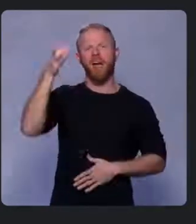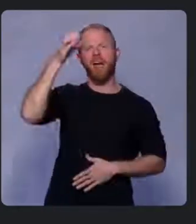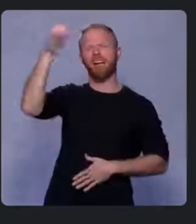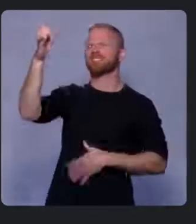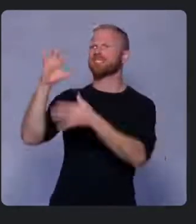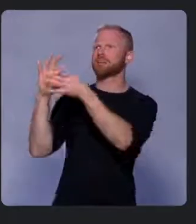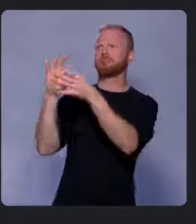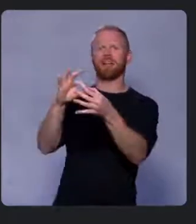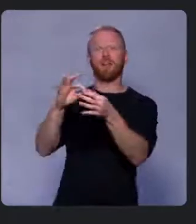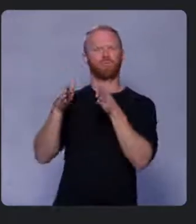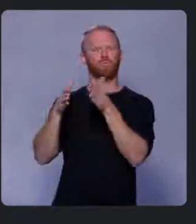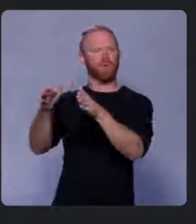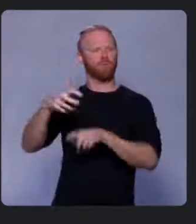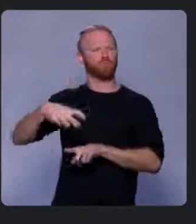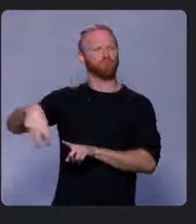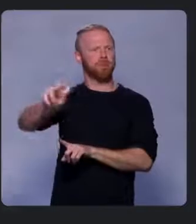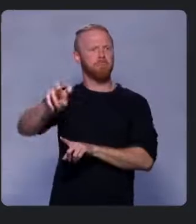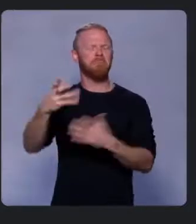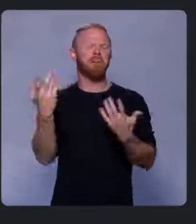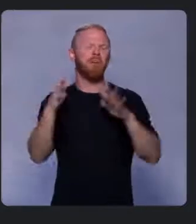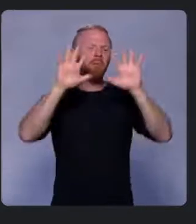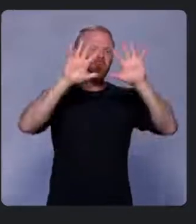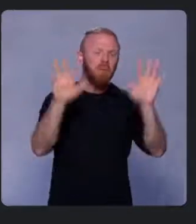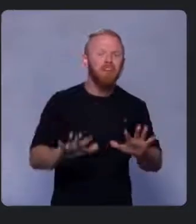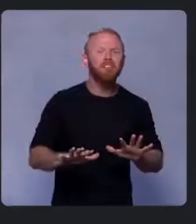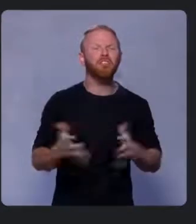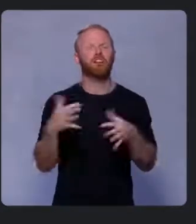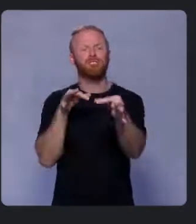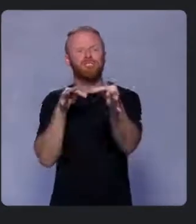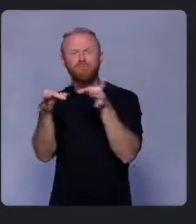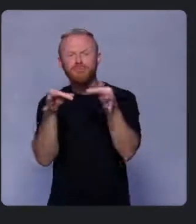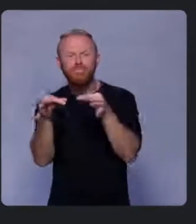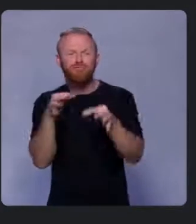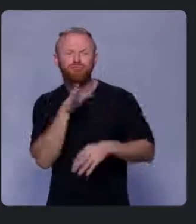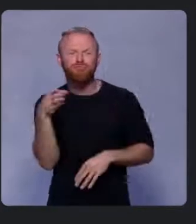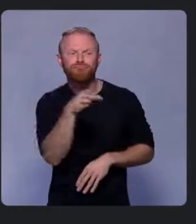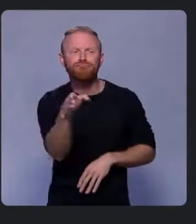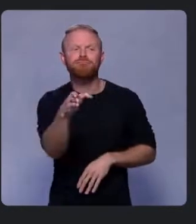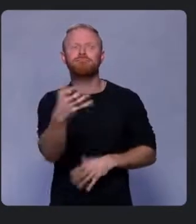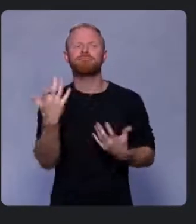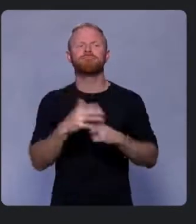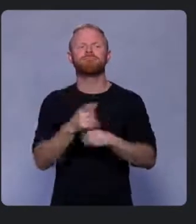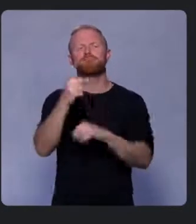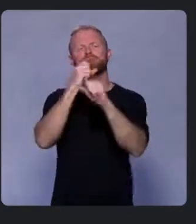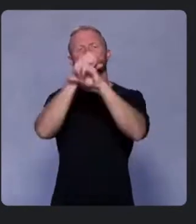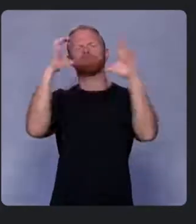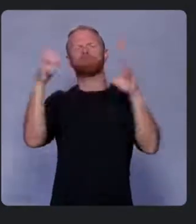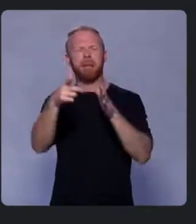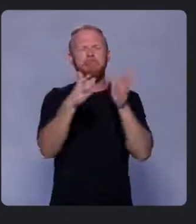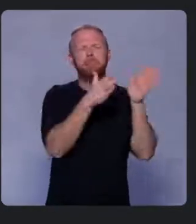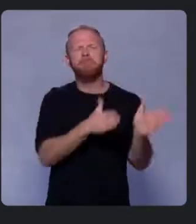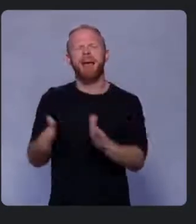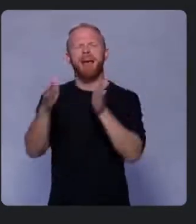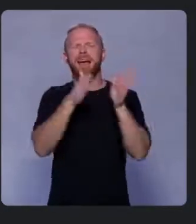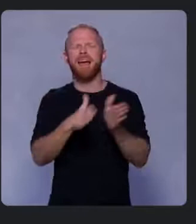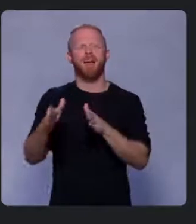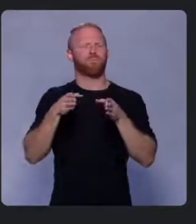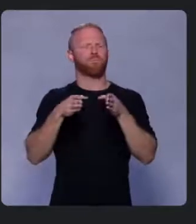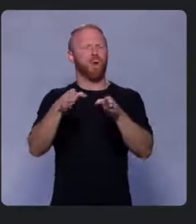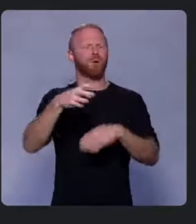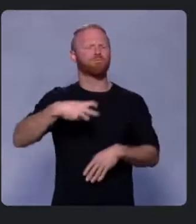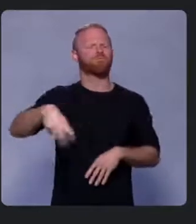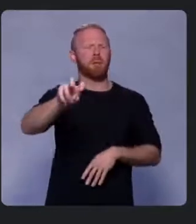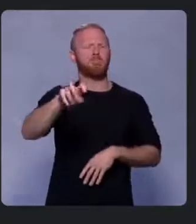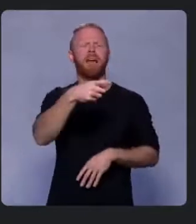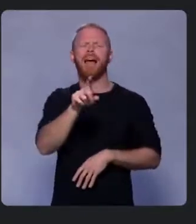associated with road trips, such as weather and directions. So you can imagine one day planning a road trip and asking Google